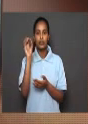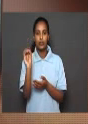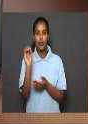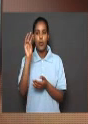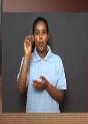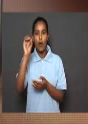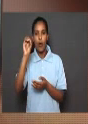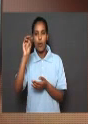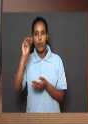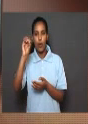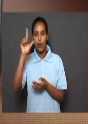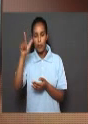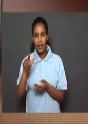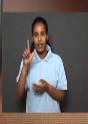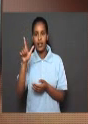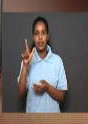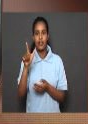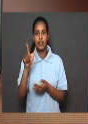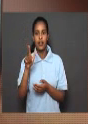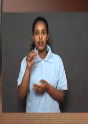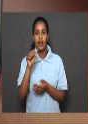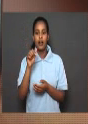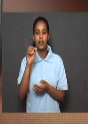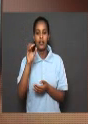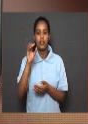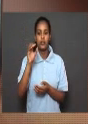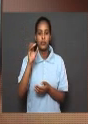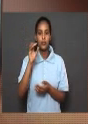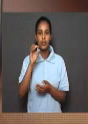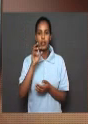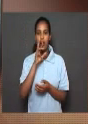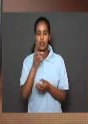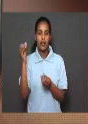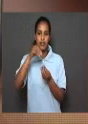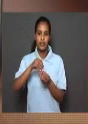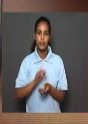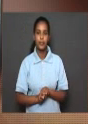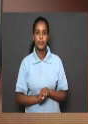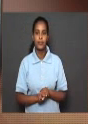0.10 moles per liter of acetic acid are added.